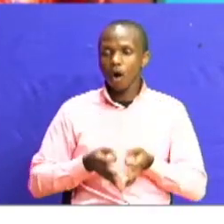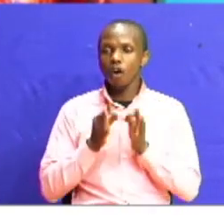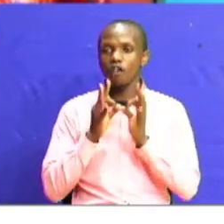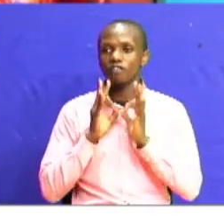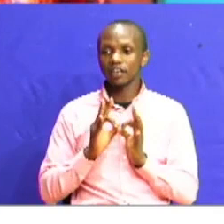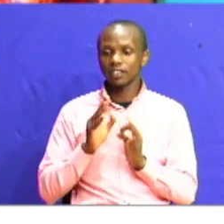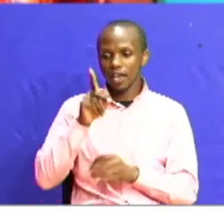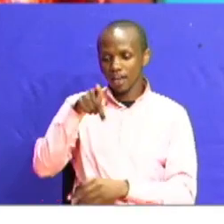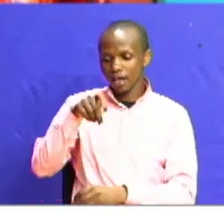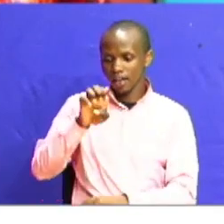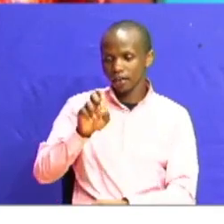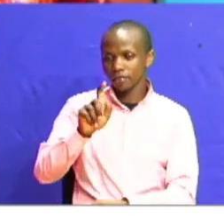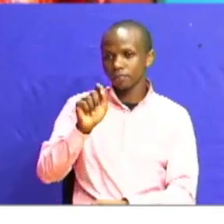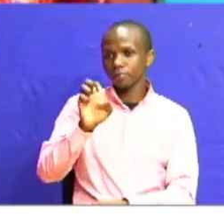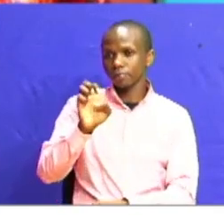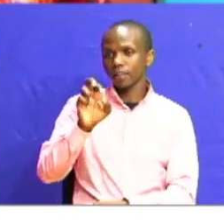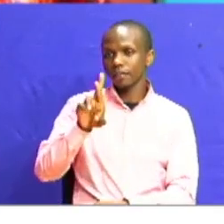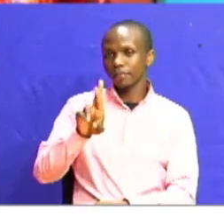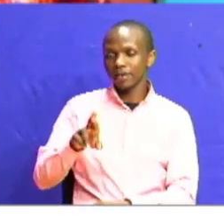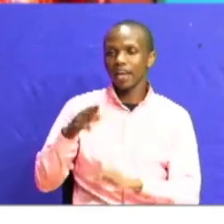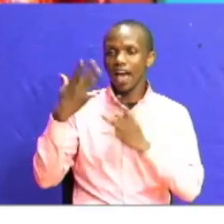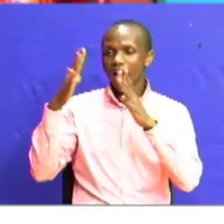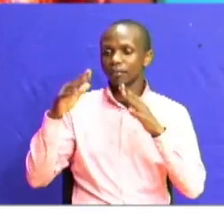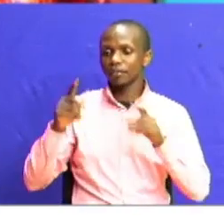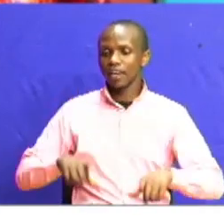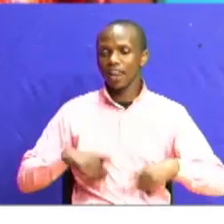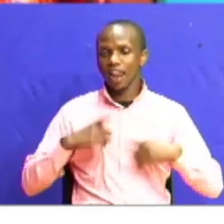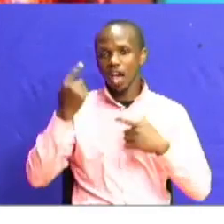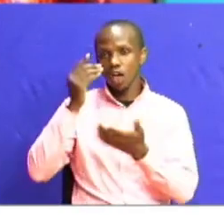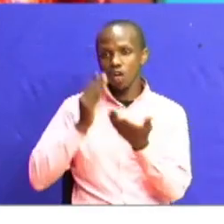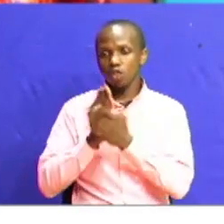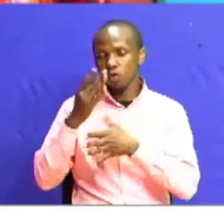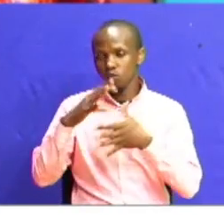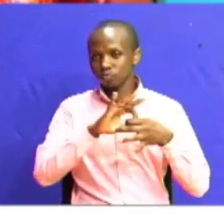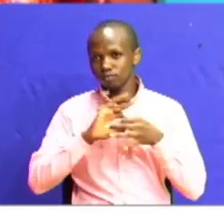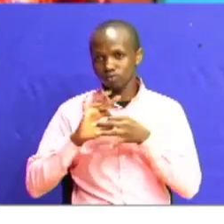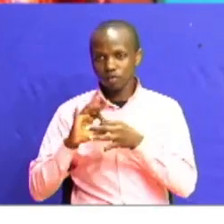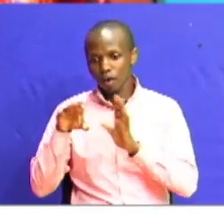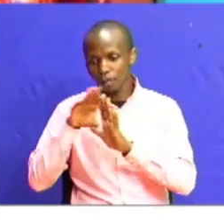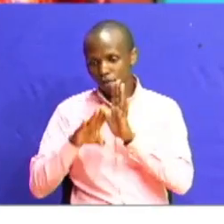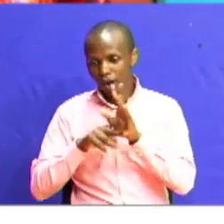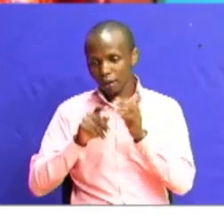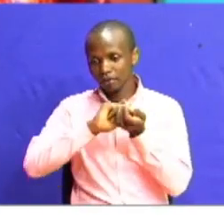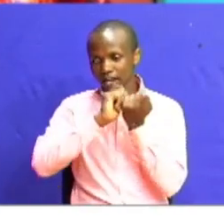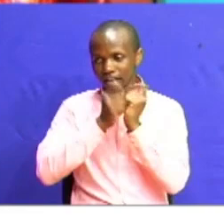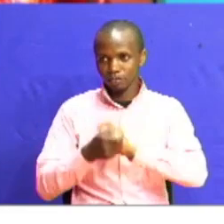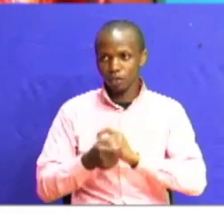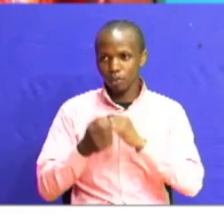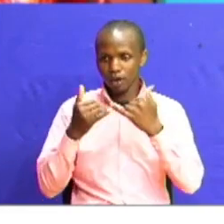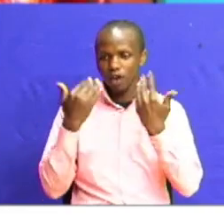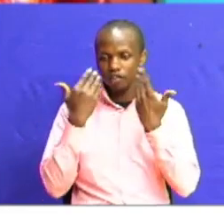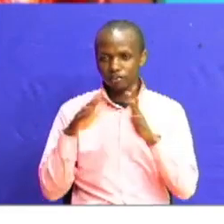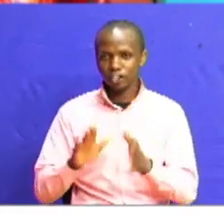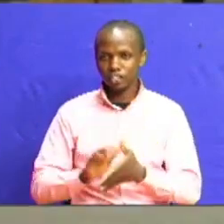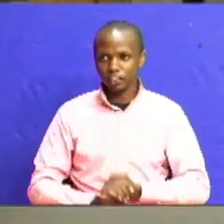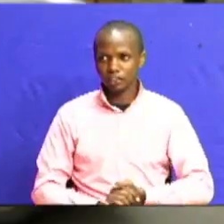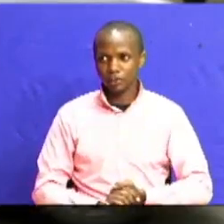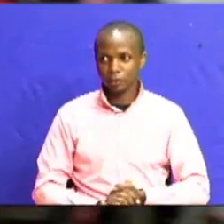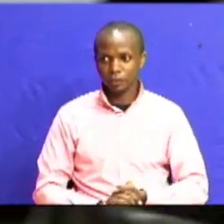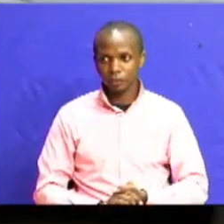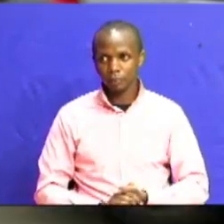Peter Ndegwa, appreciated the many lives through collaborations the program has transformed. Here are the details.